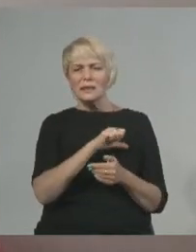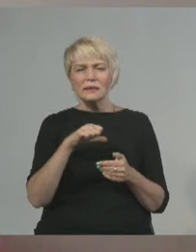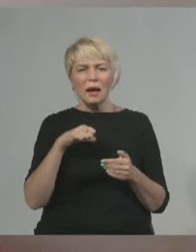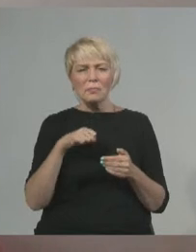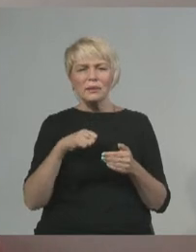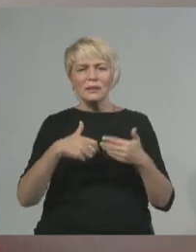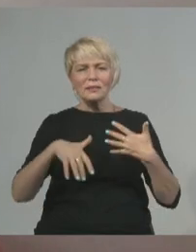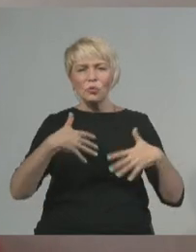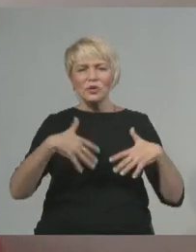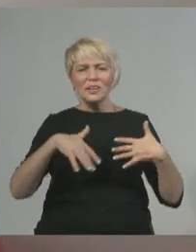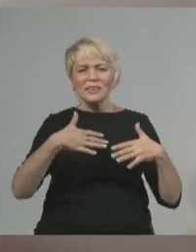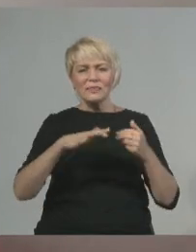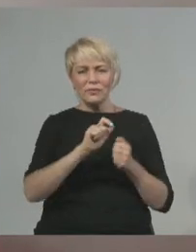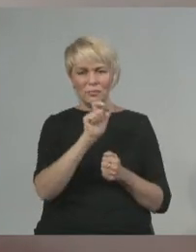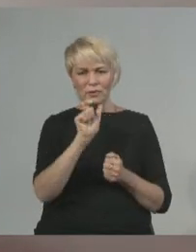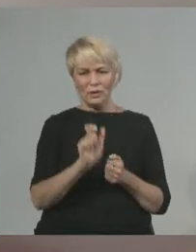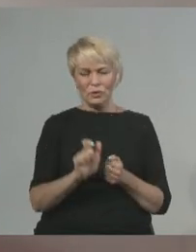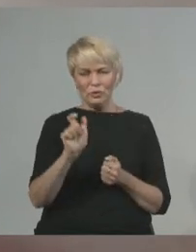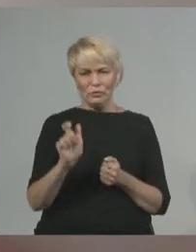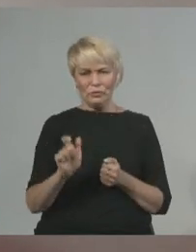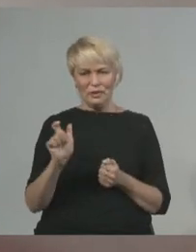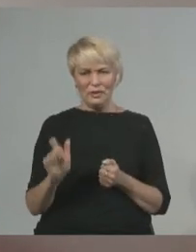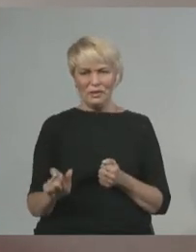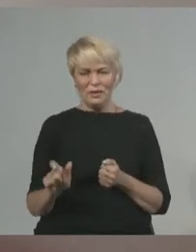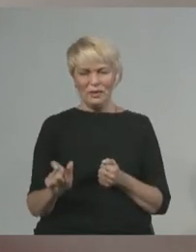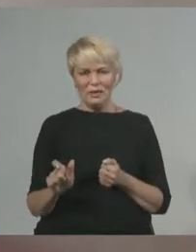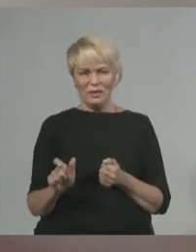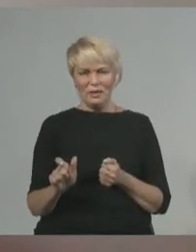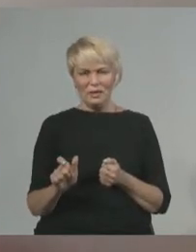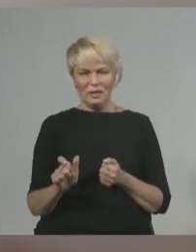on the side of the most vulnerable people